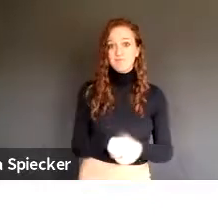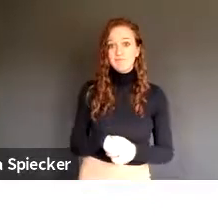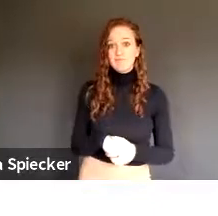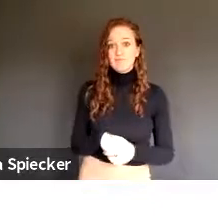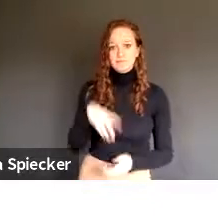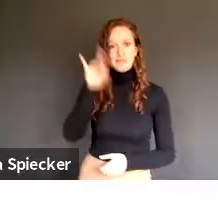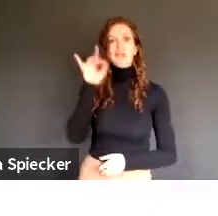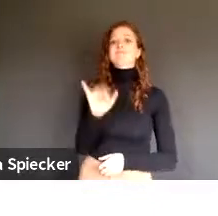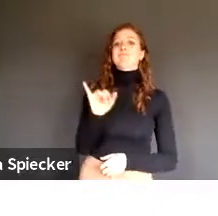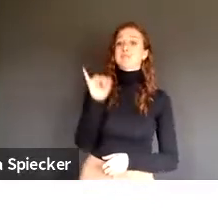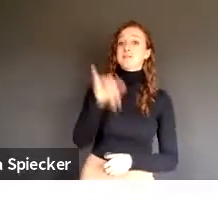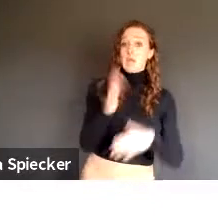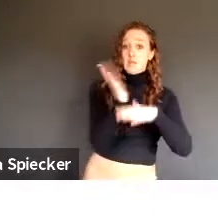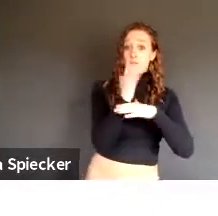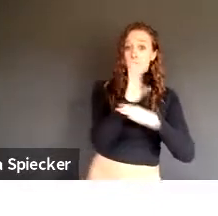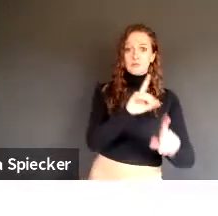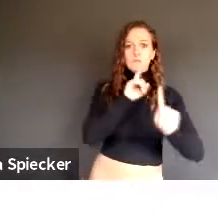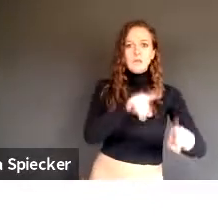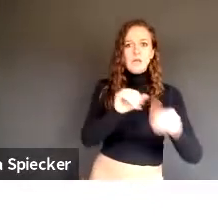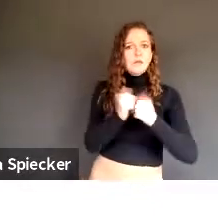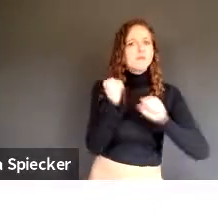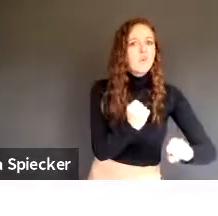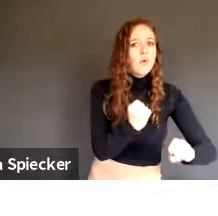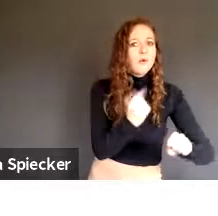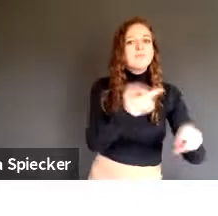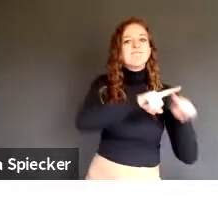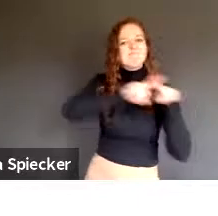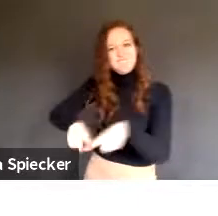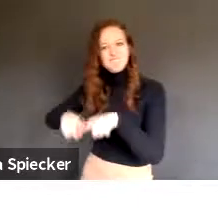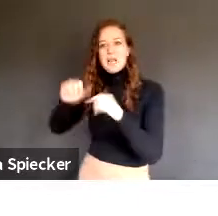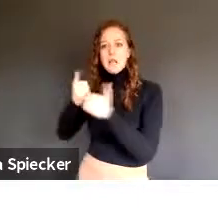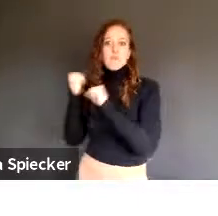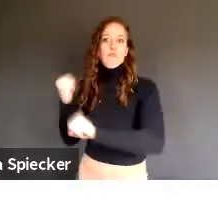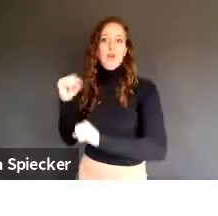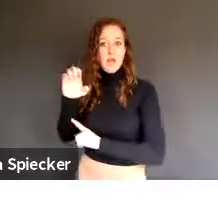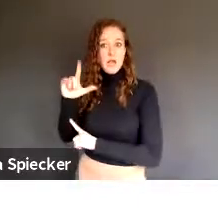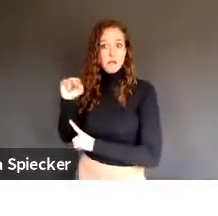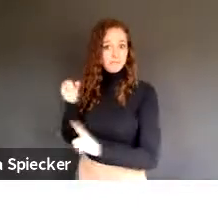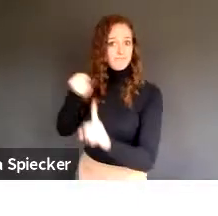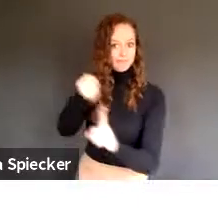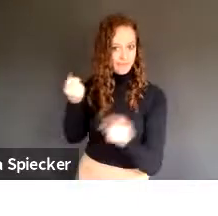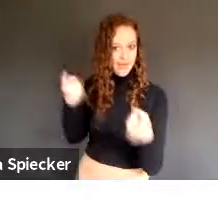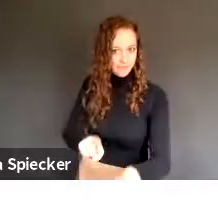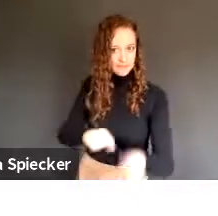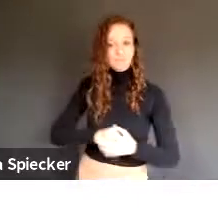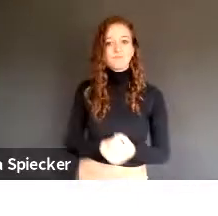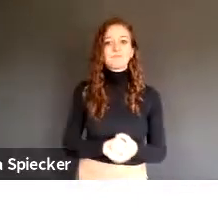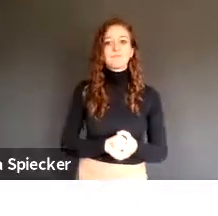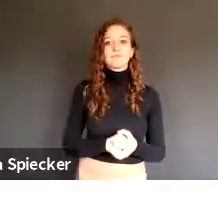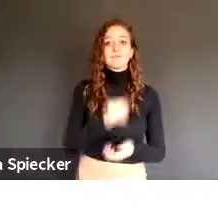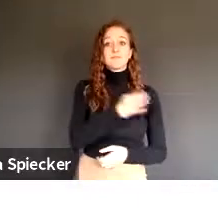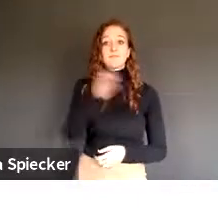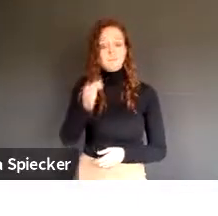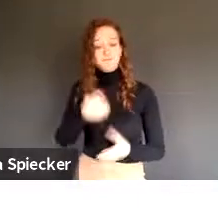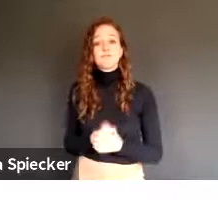What I found was that the magnitude of kelp responses along the Oregon coast was